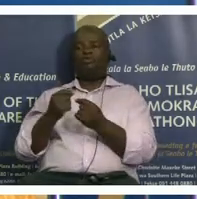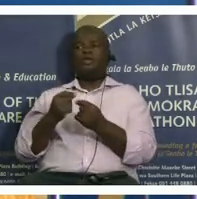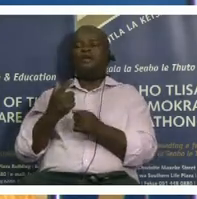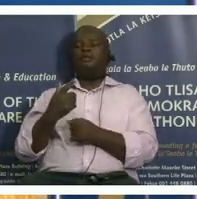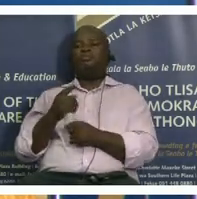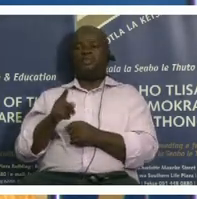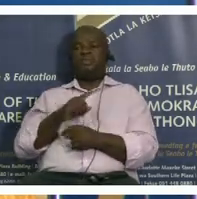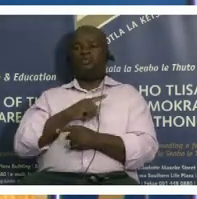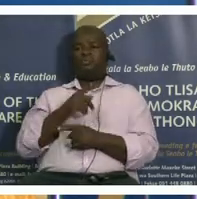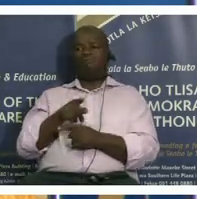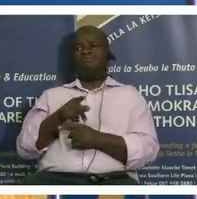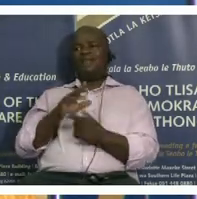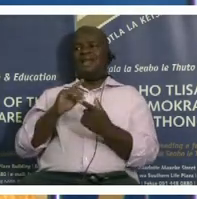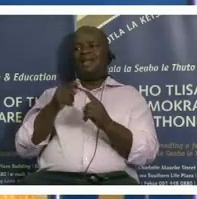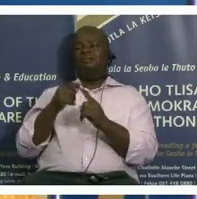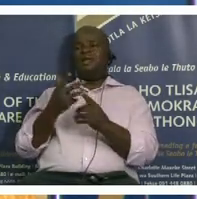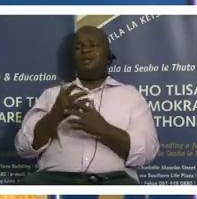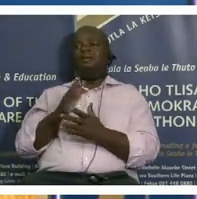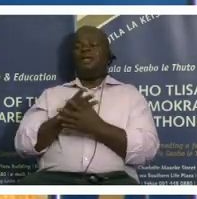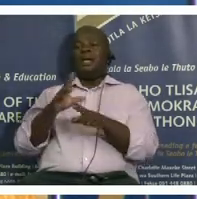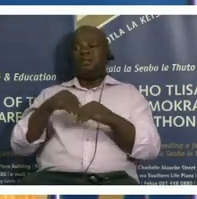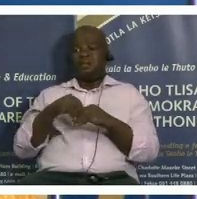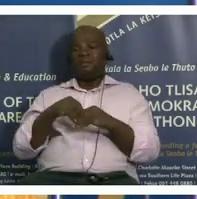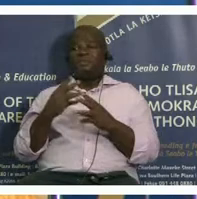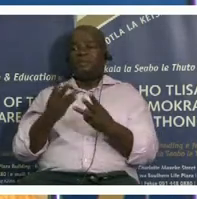allow those who are